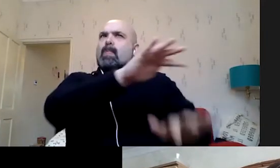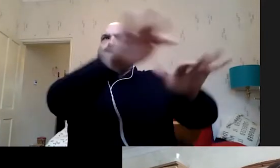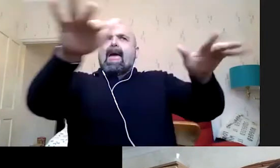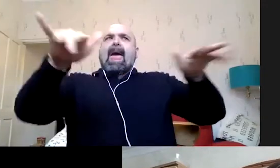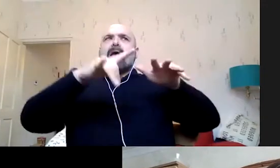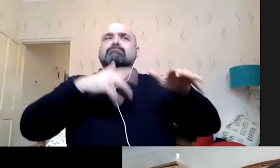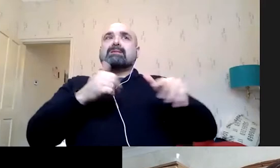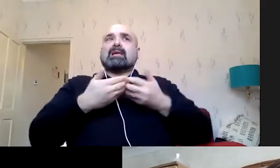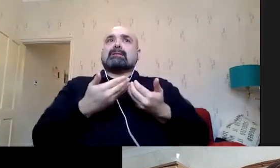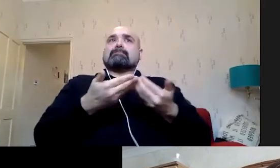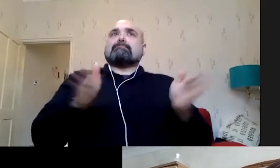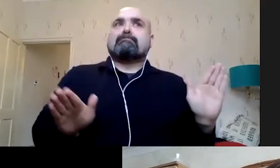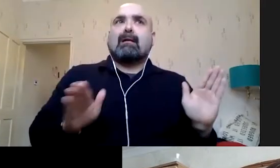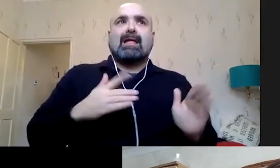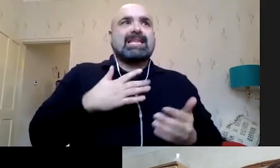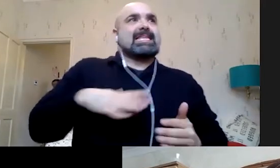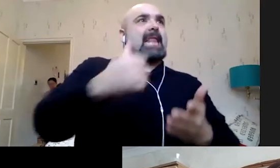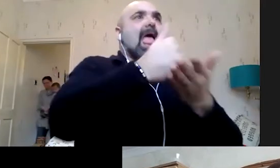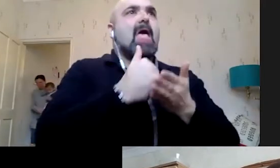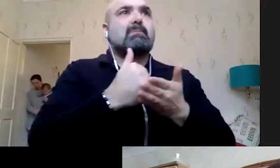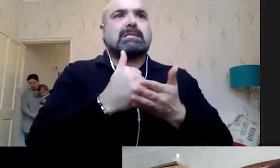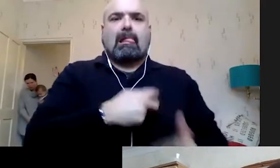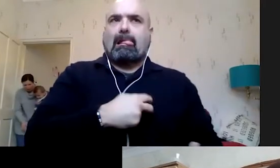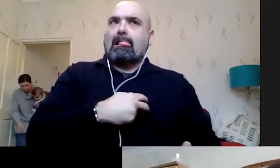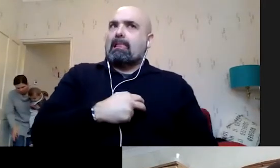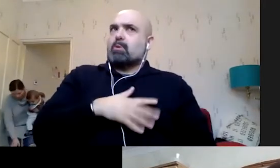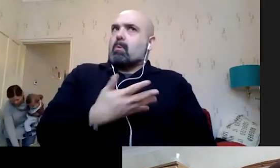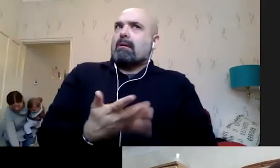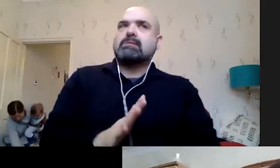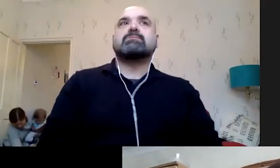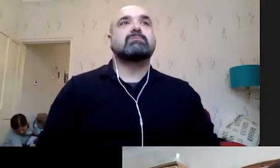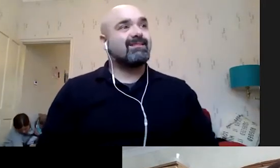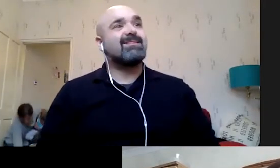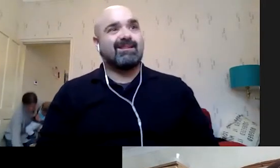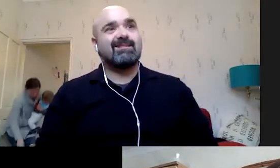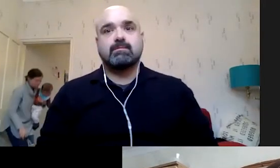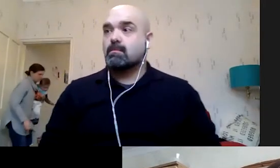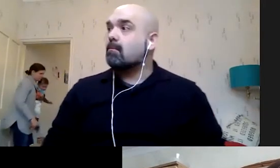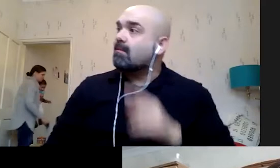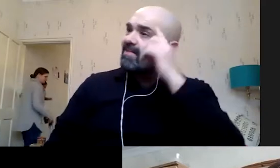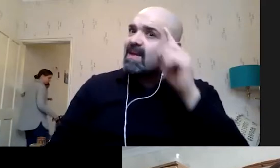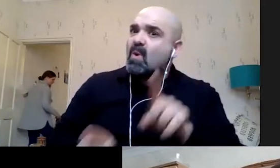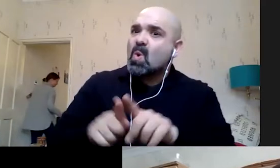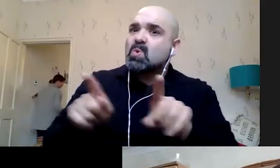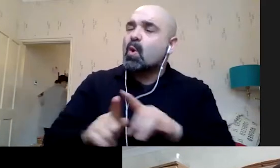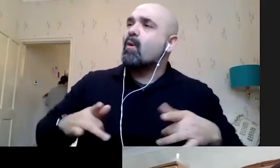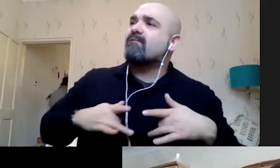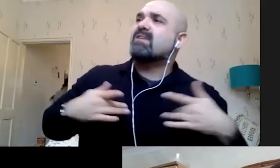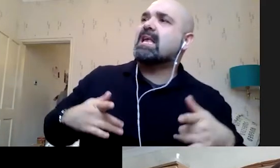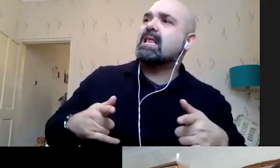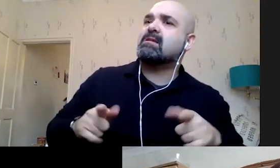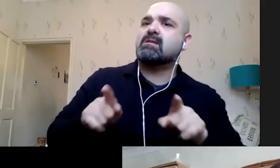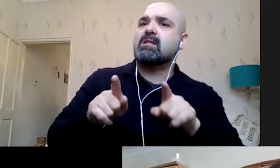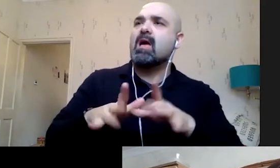help when they really need it. And do you think also that there's still a feeling that, you know,